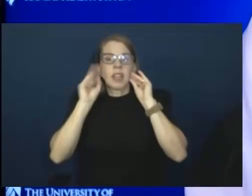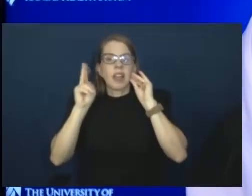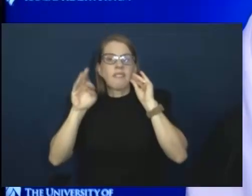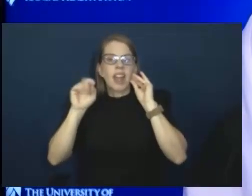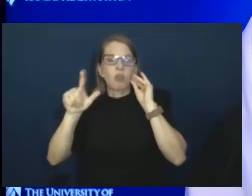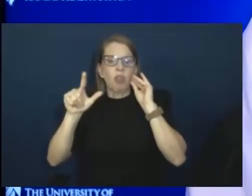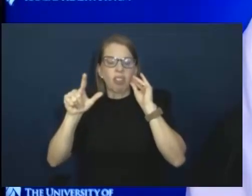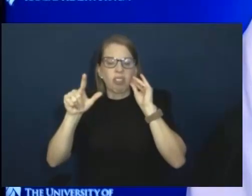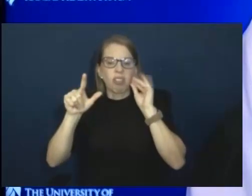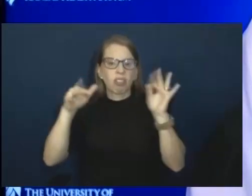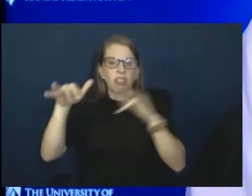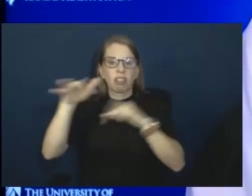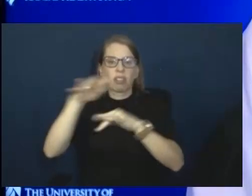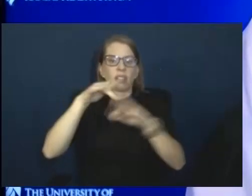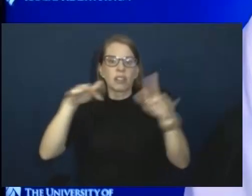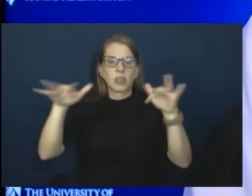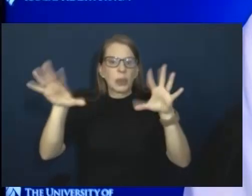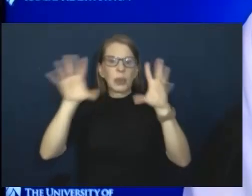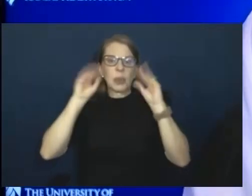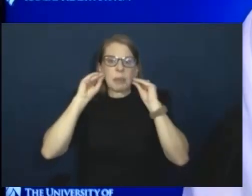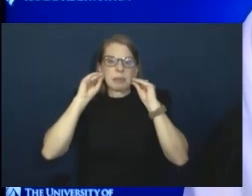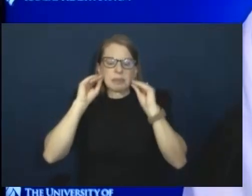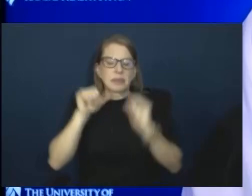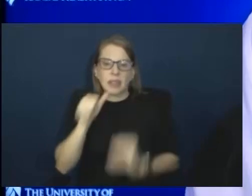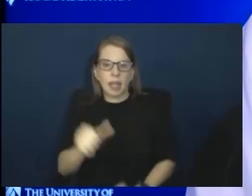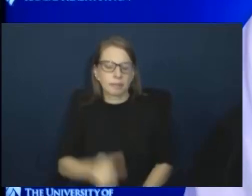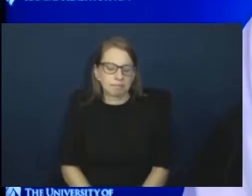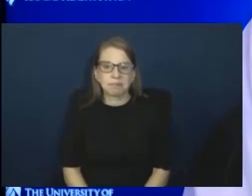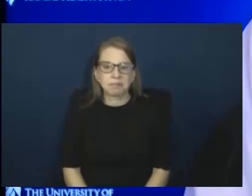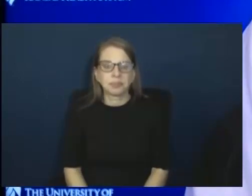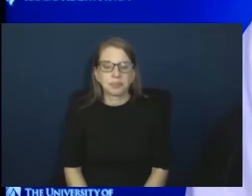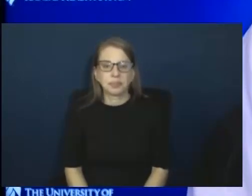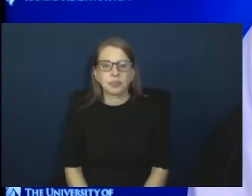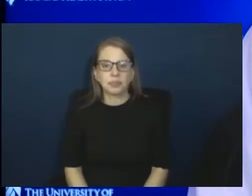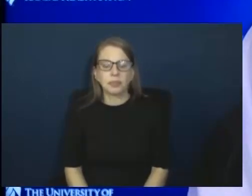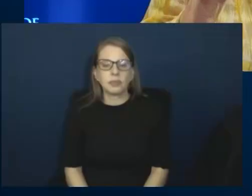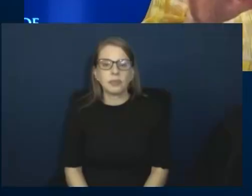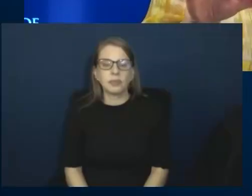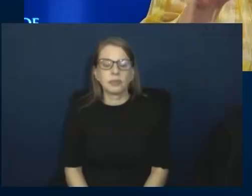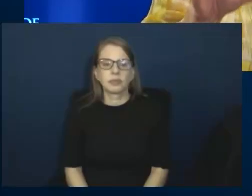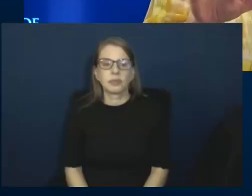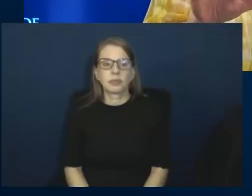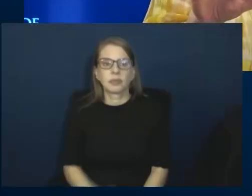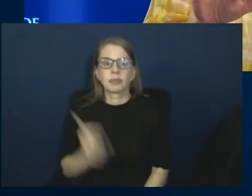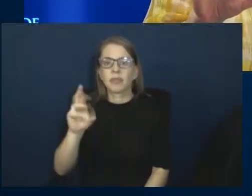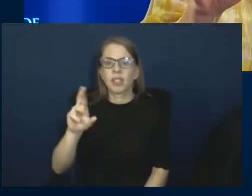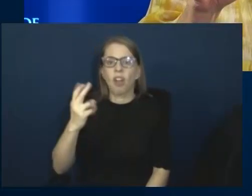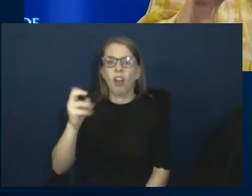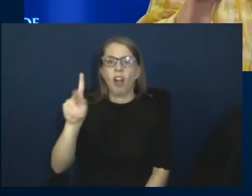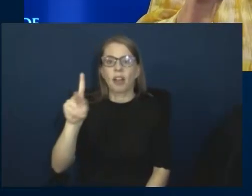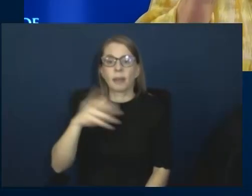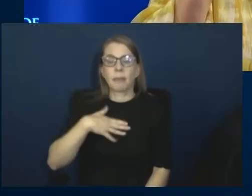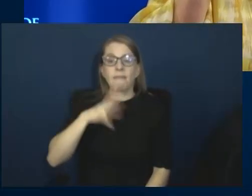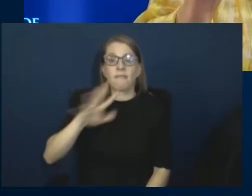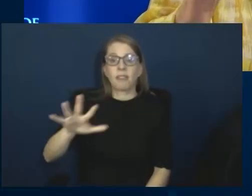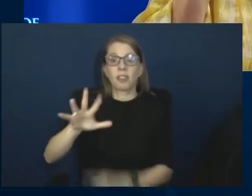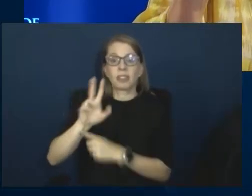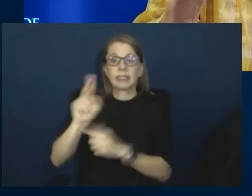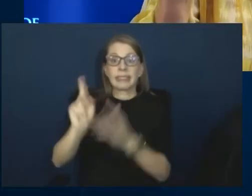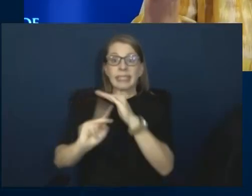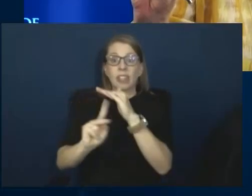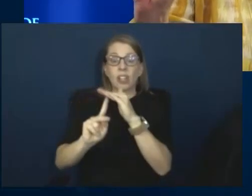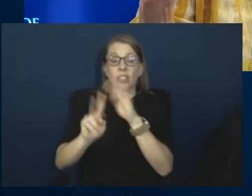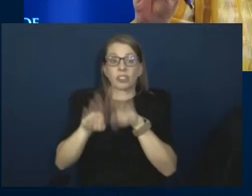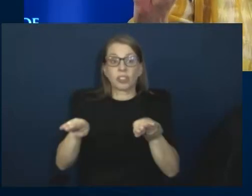or droplets from the external environment due to that. Doc Hawk, my 5-year-old's kindergarten teacher has me pack 3